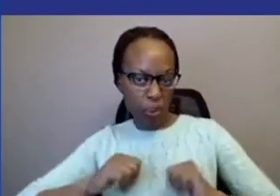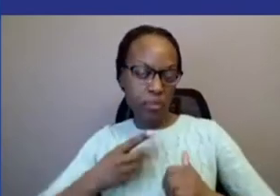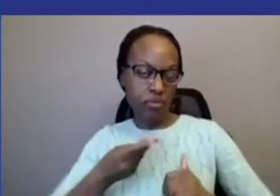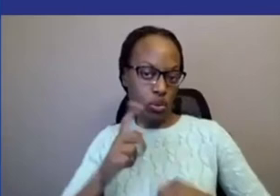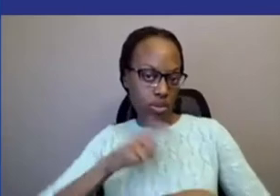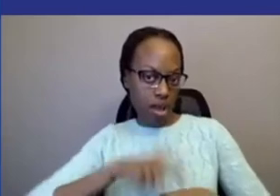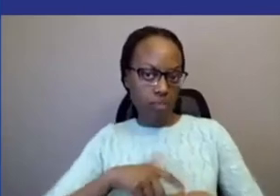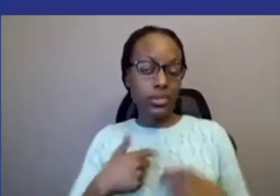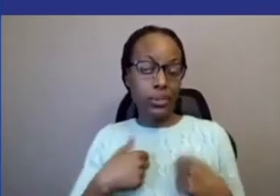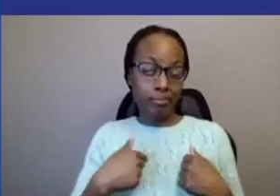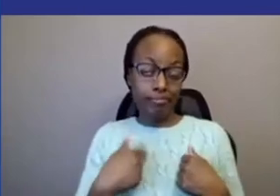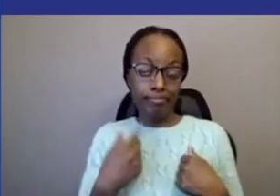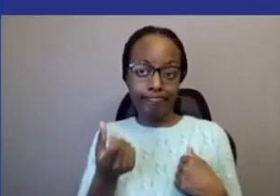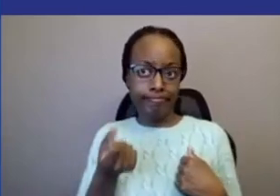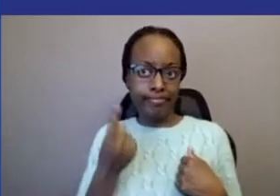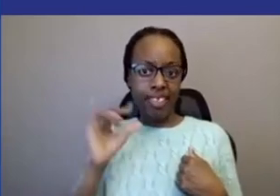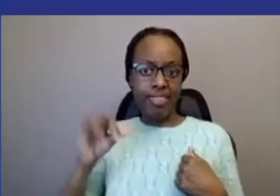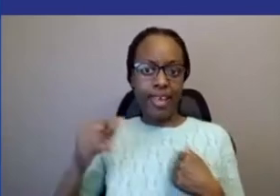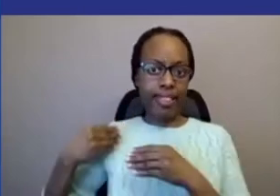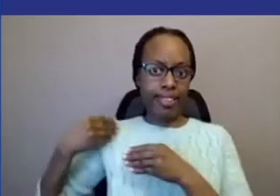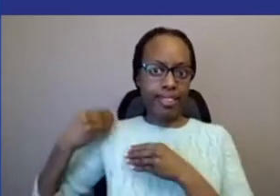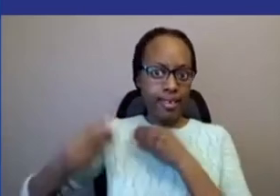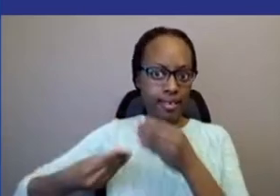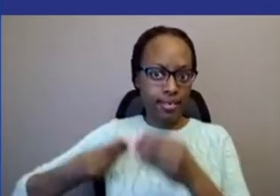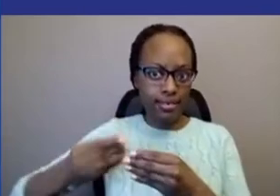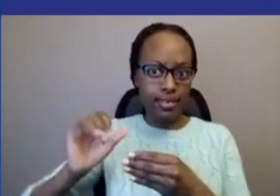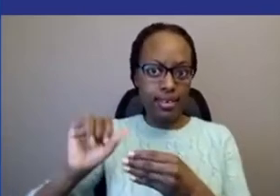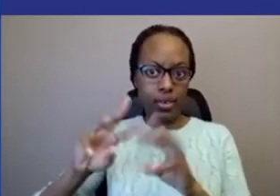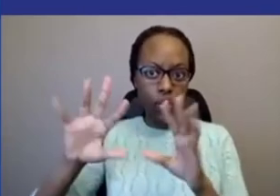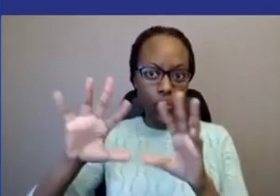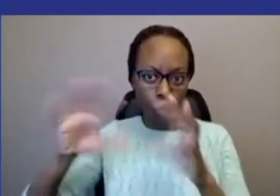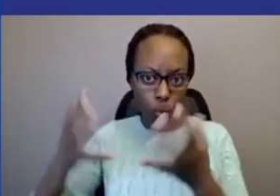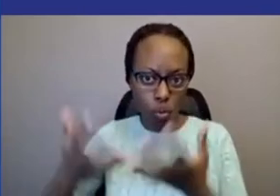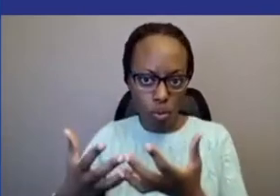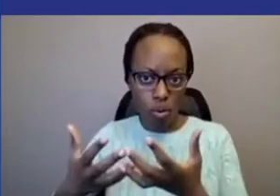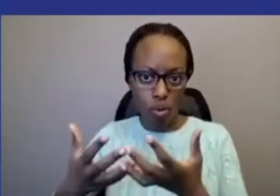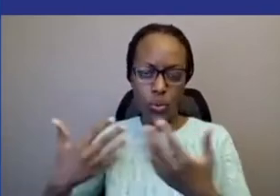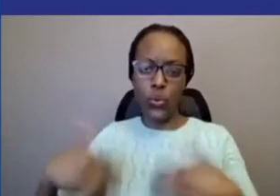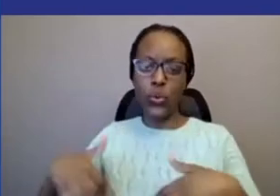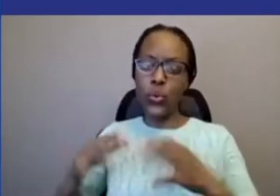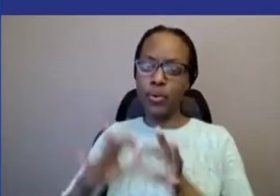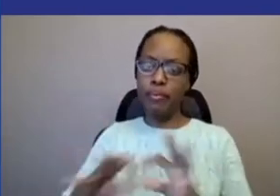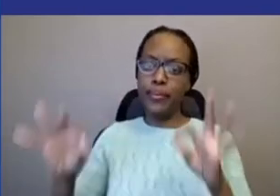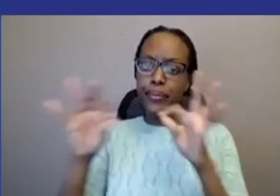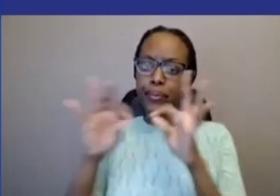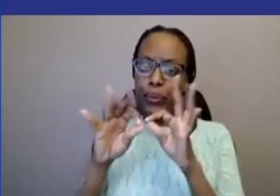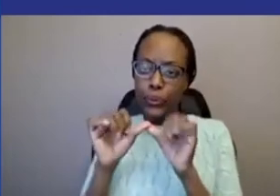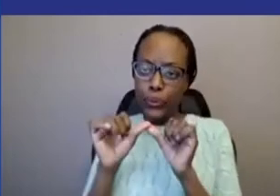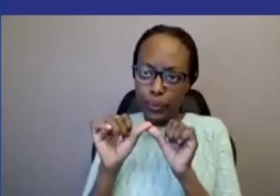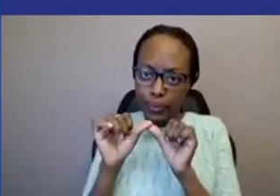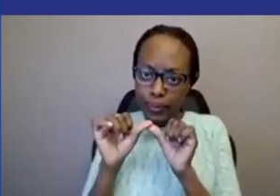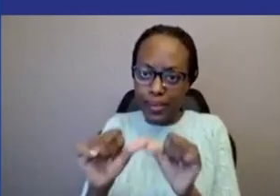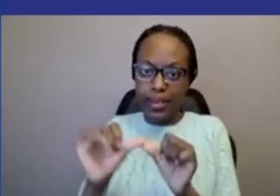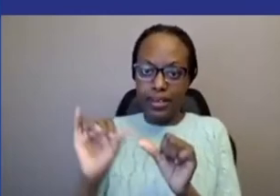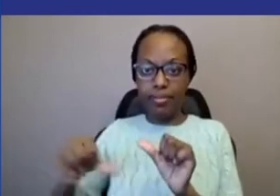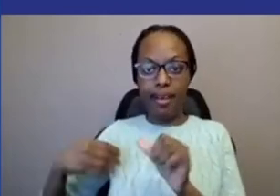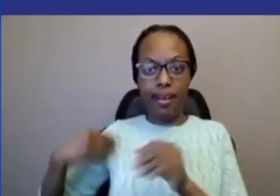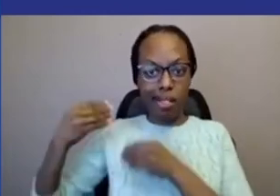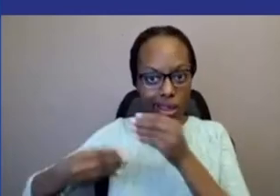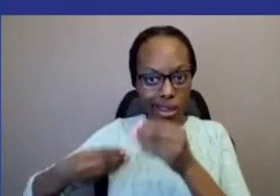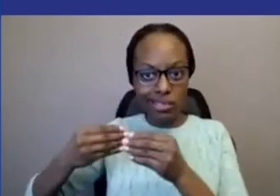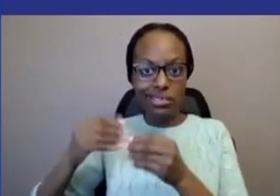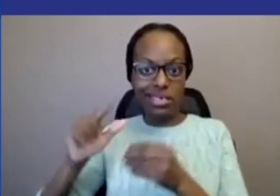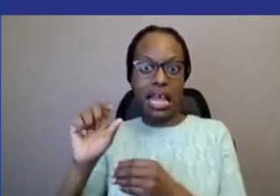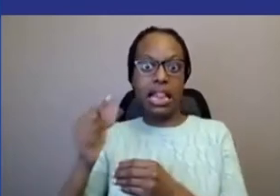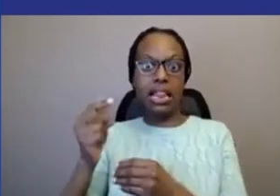I understand that legacy and that world and how important it is, like you said, to keep that legacy and legend